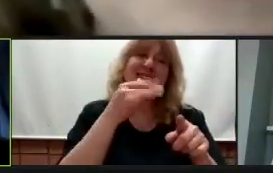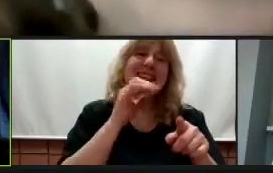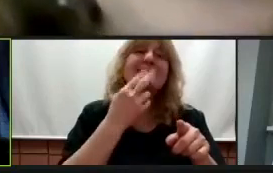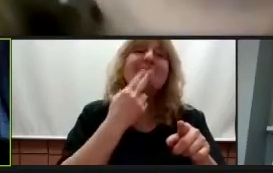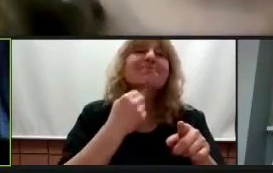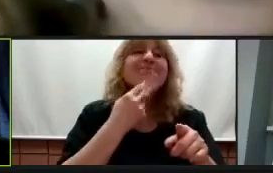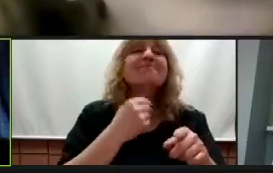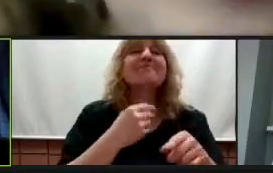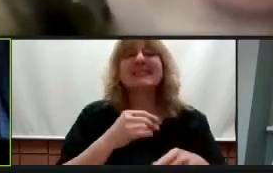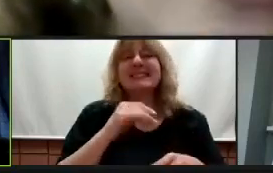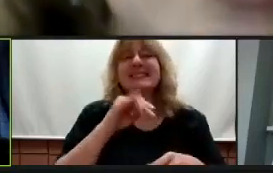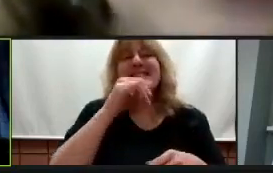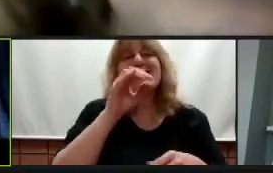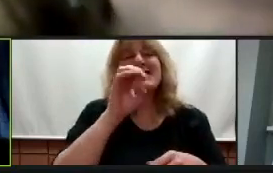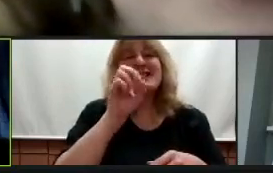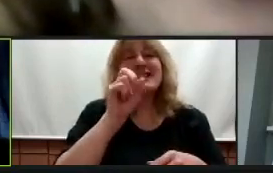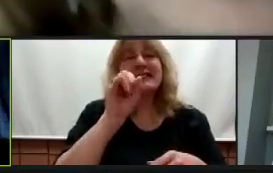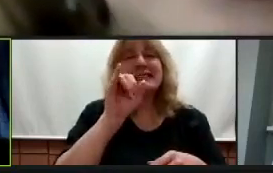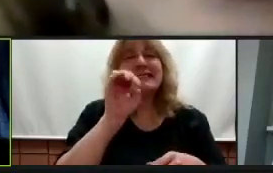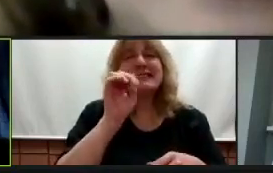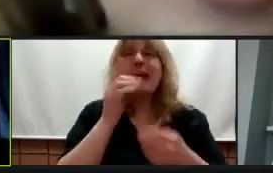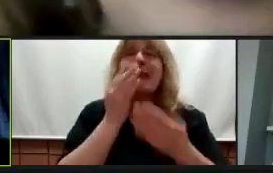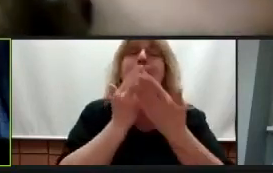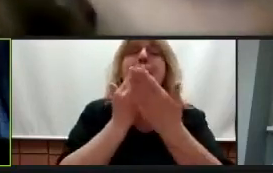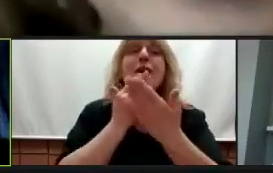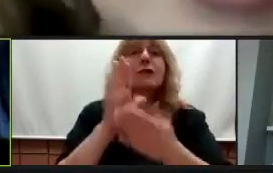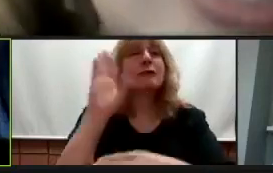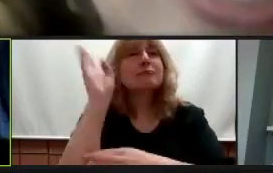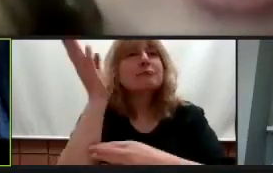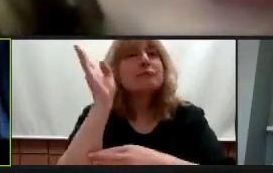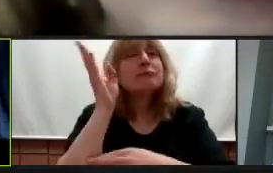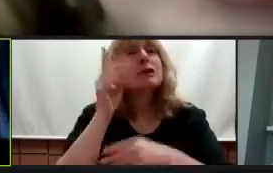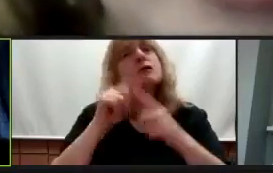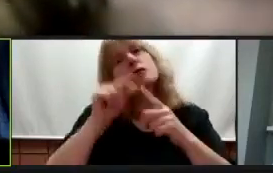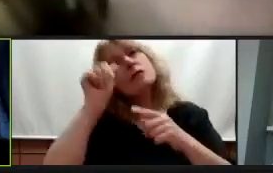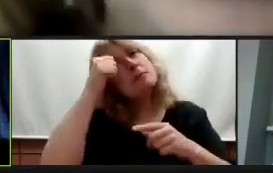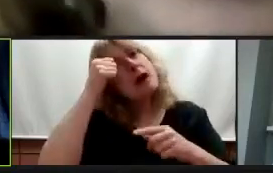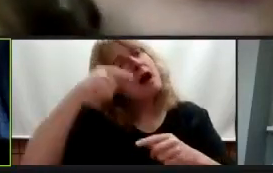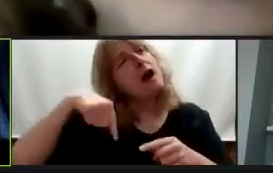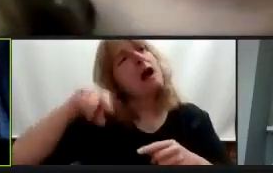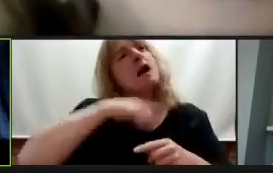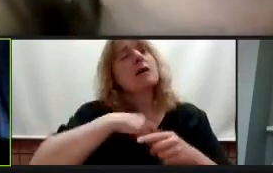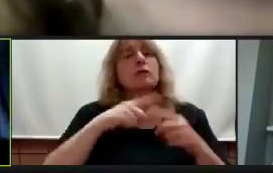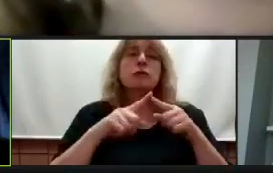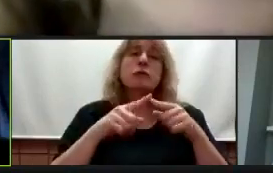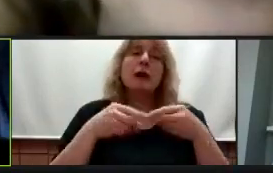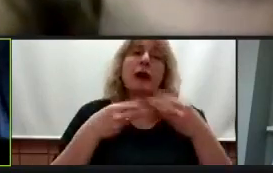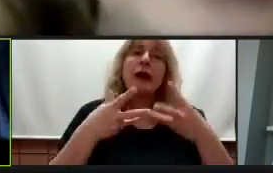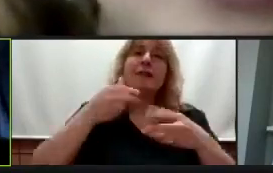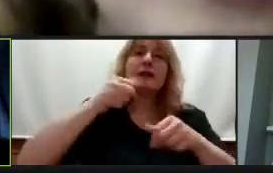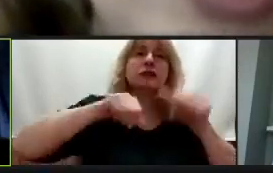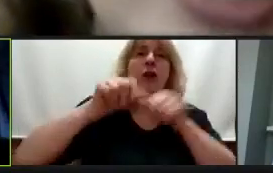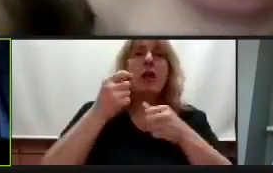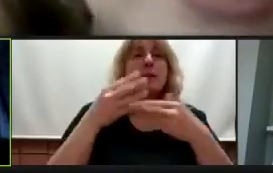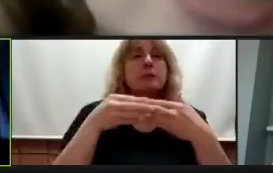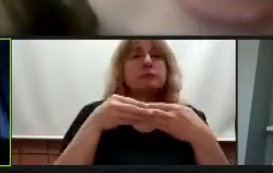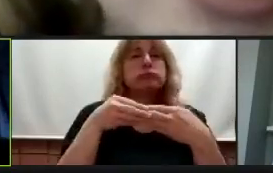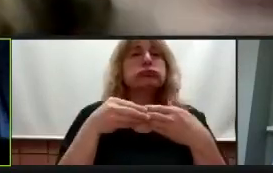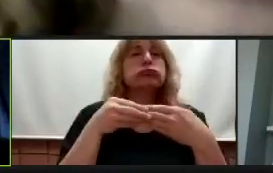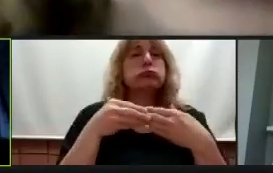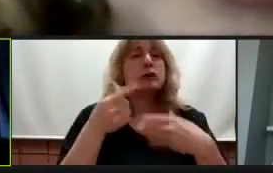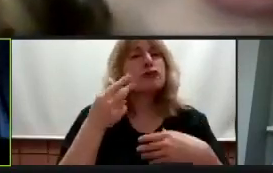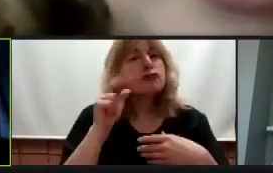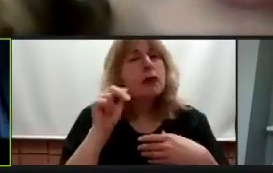much. You know, I think reminding all of us to give each other grace, but also ourselves